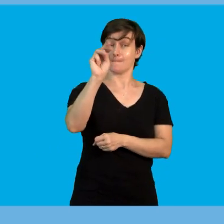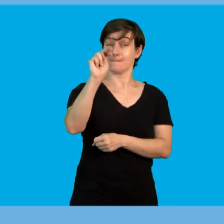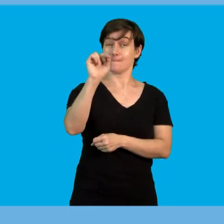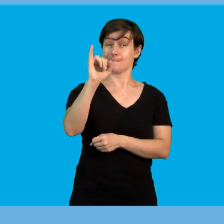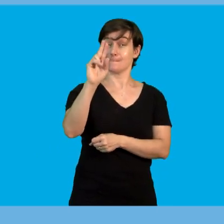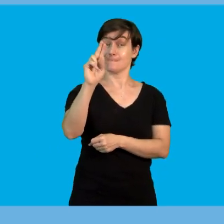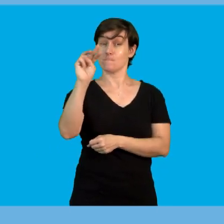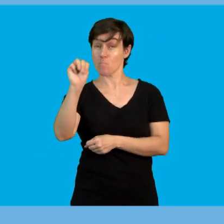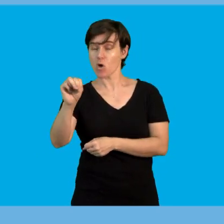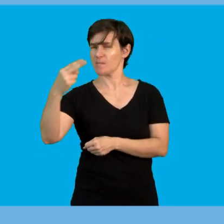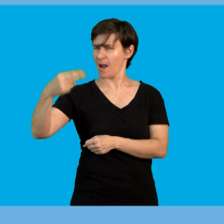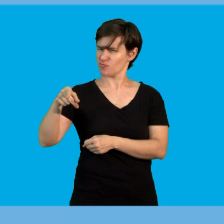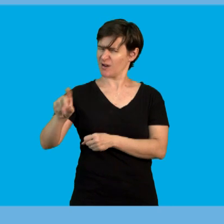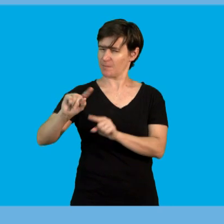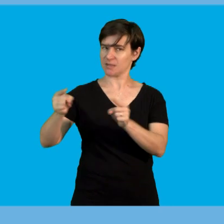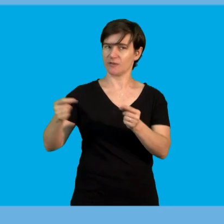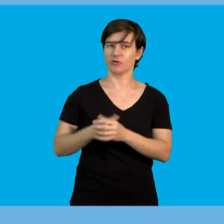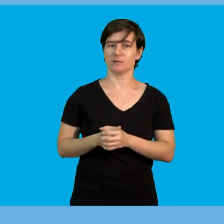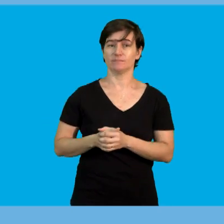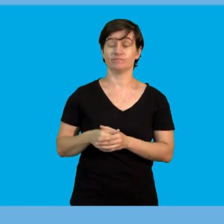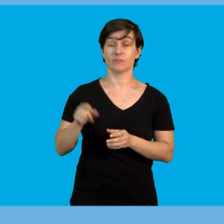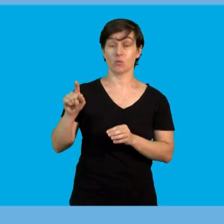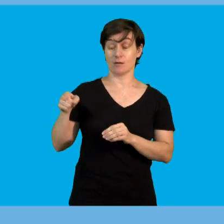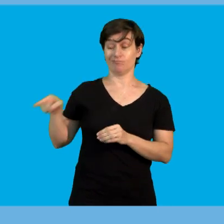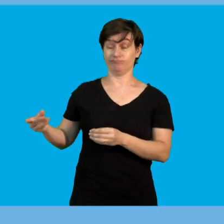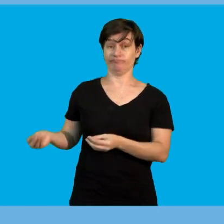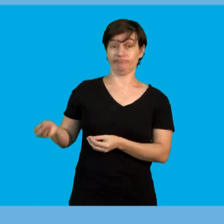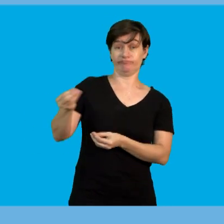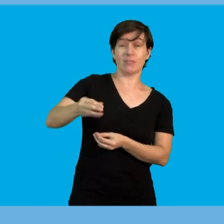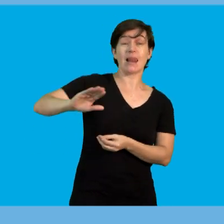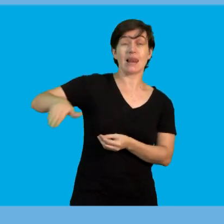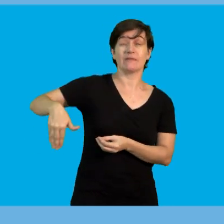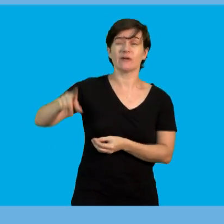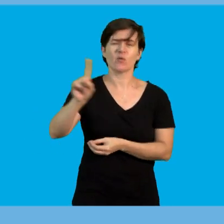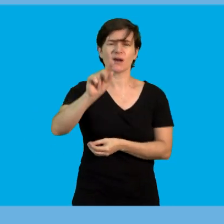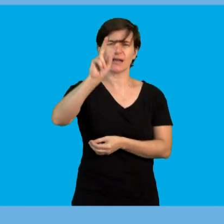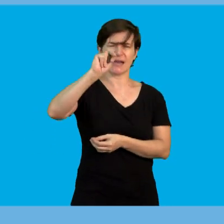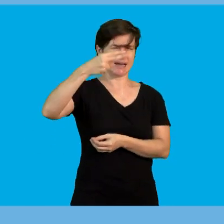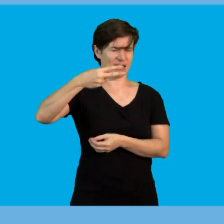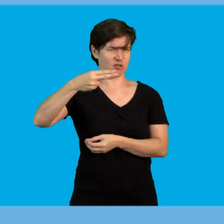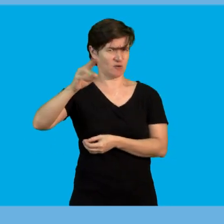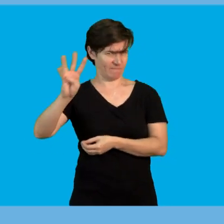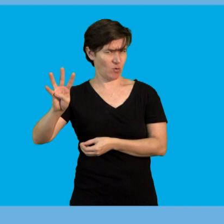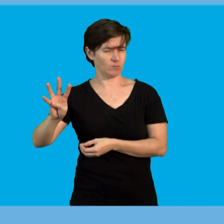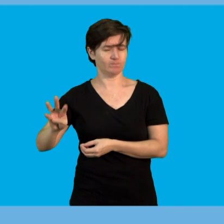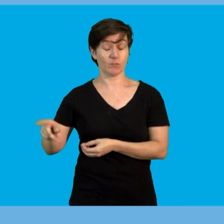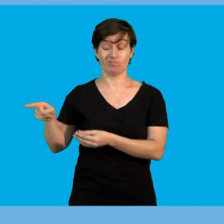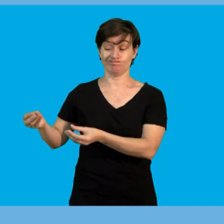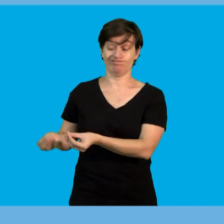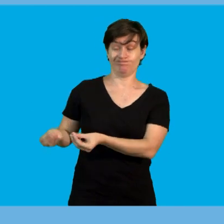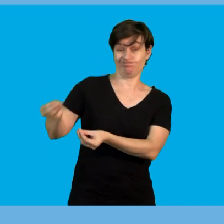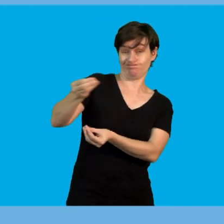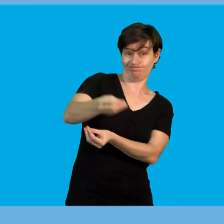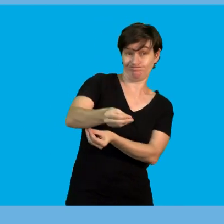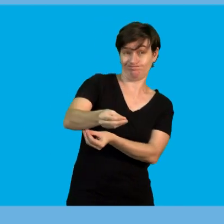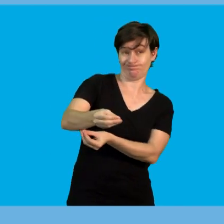there. The remainder of this base after removal of the hydroxide is going to be the Na and the NH4. So